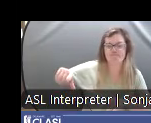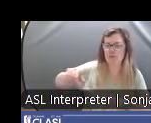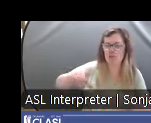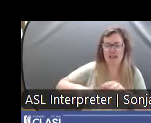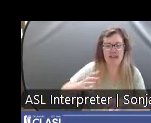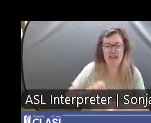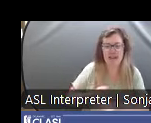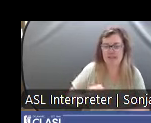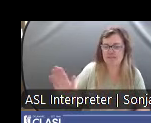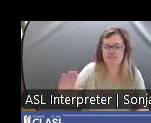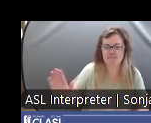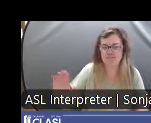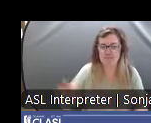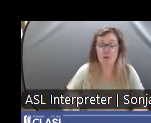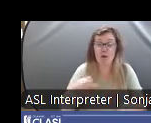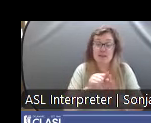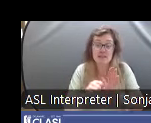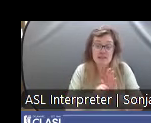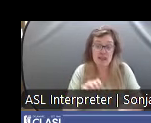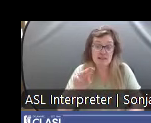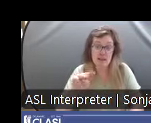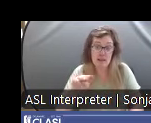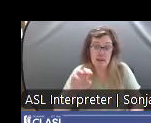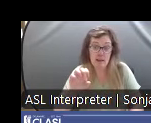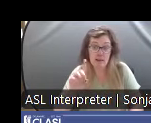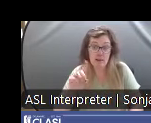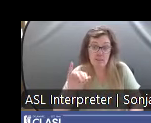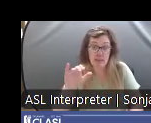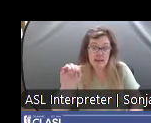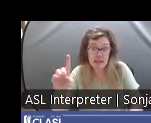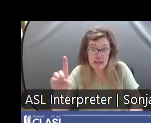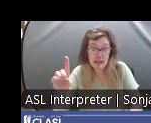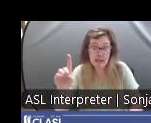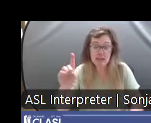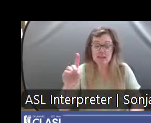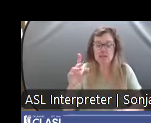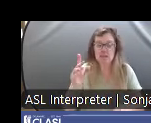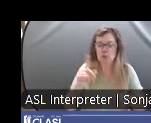get straight Medicaid if you're eligible for Medicare. There isn't you can't get